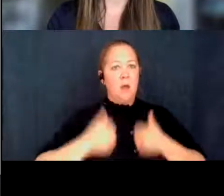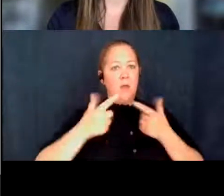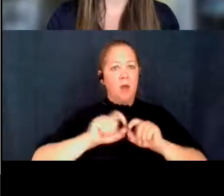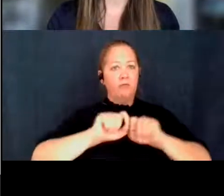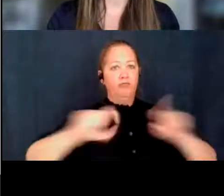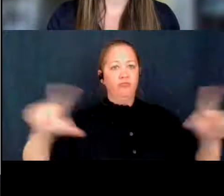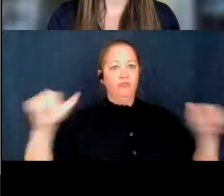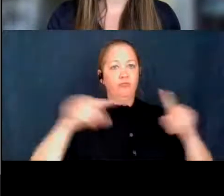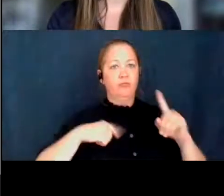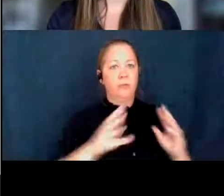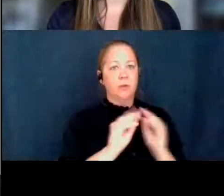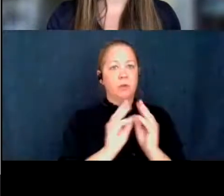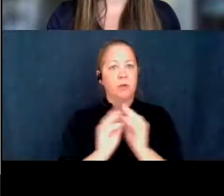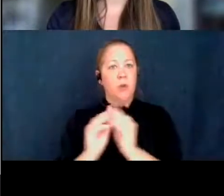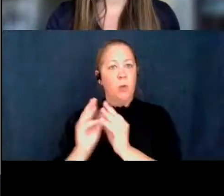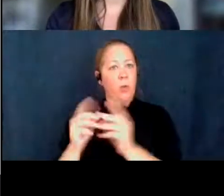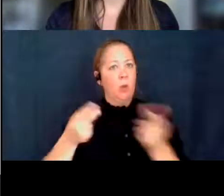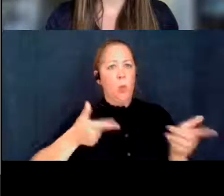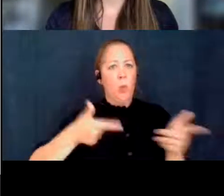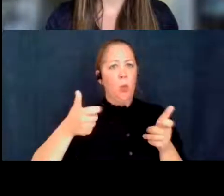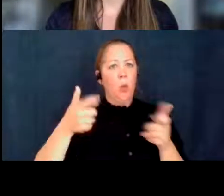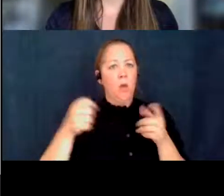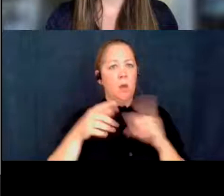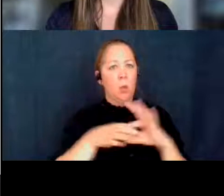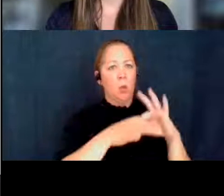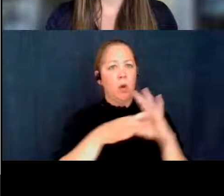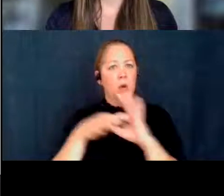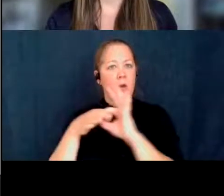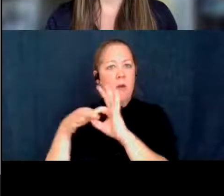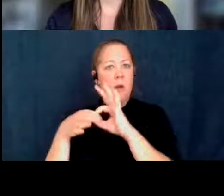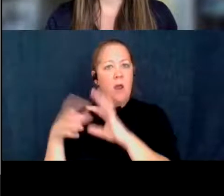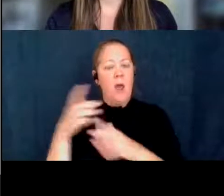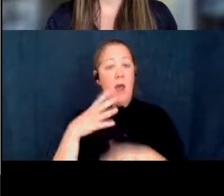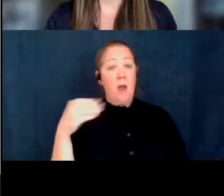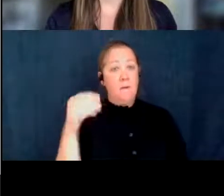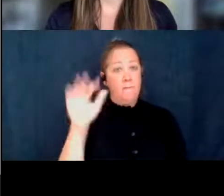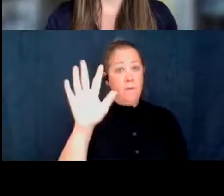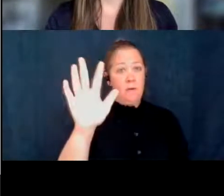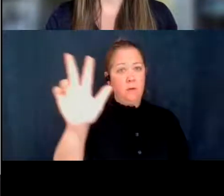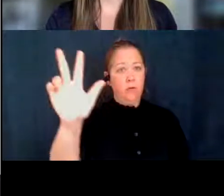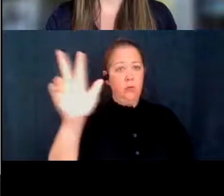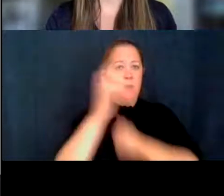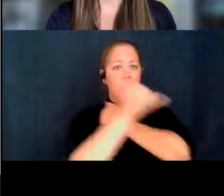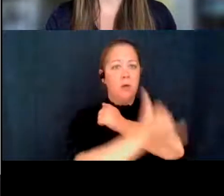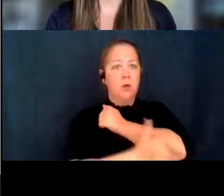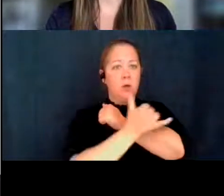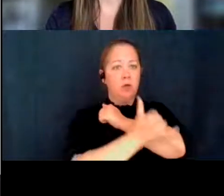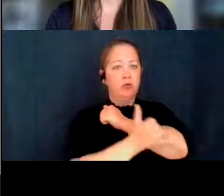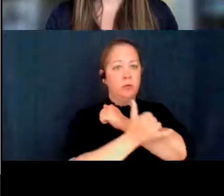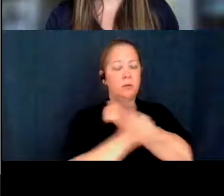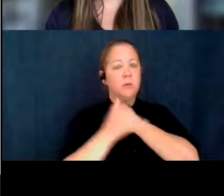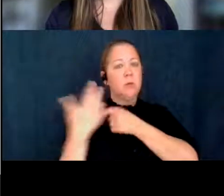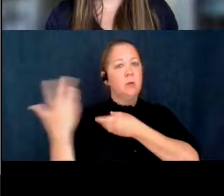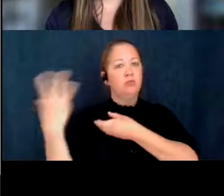with facilitators. And then 53 countries were participating in the Global Competence Special